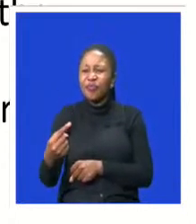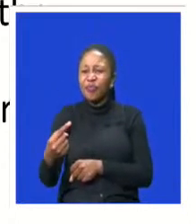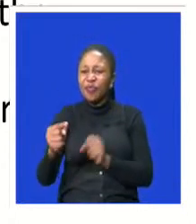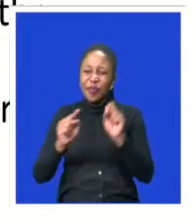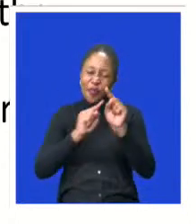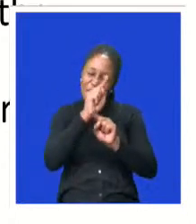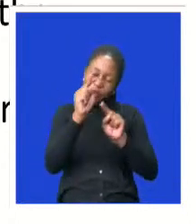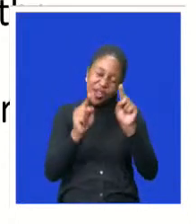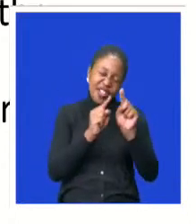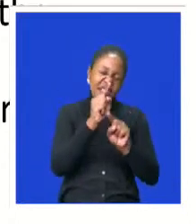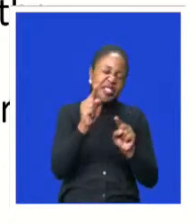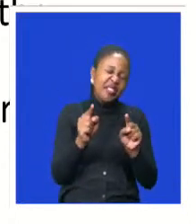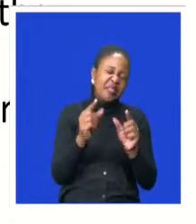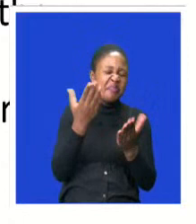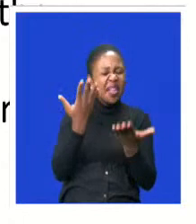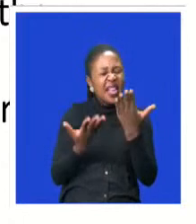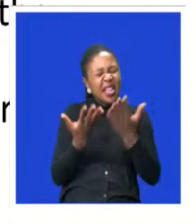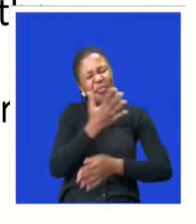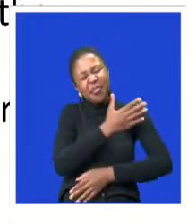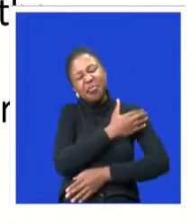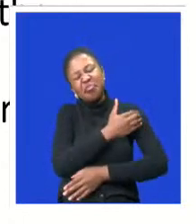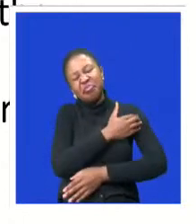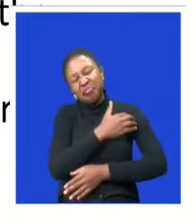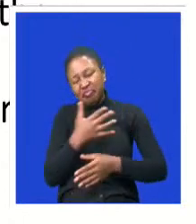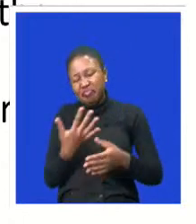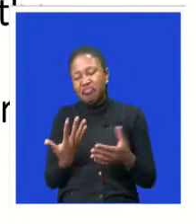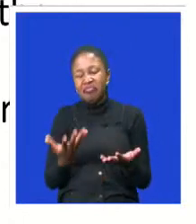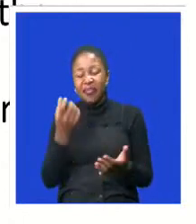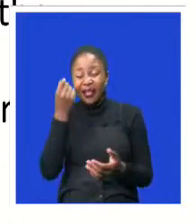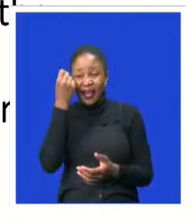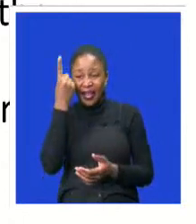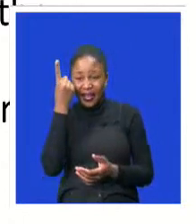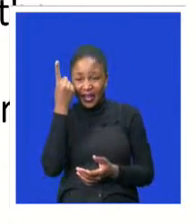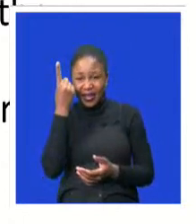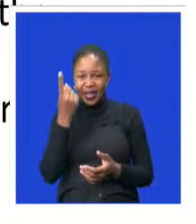suggestion. In a sentence, once